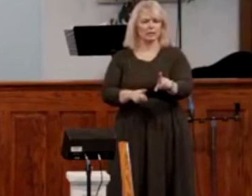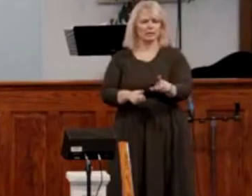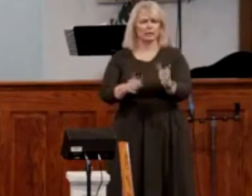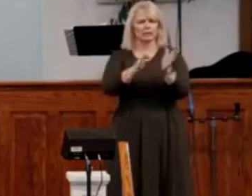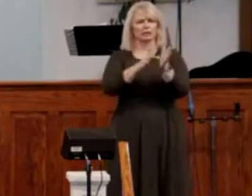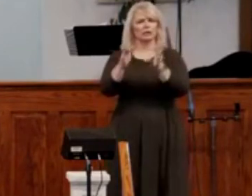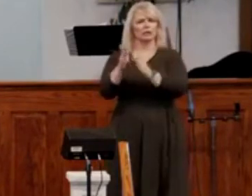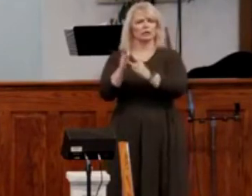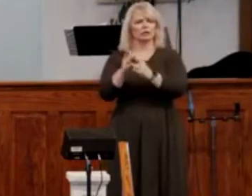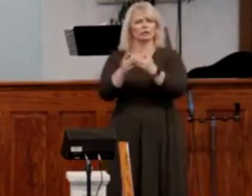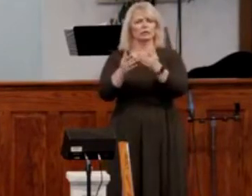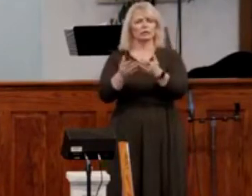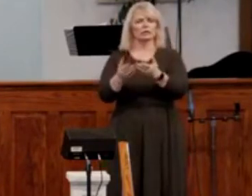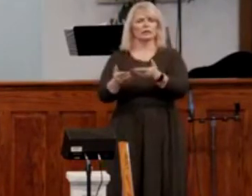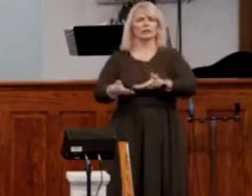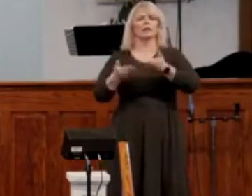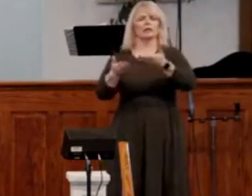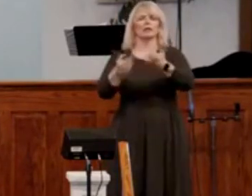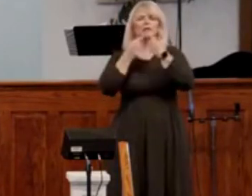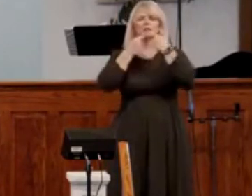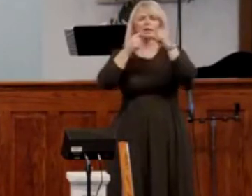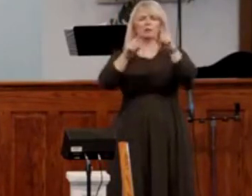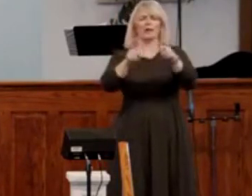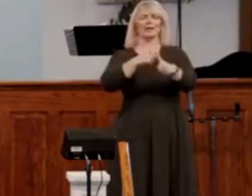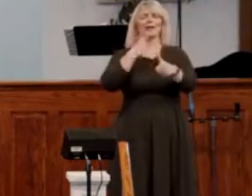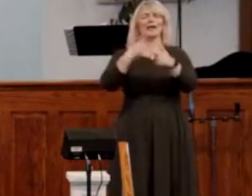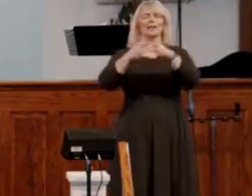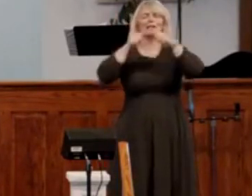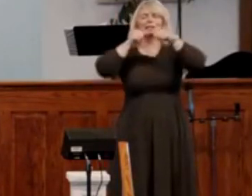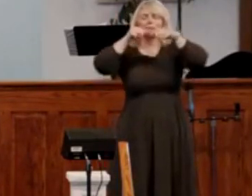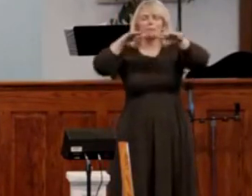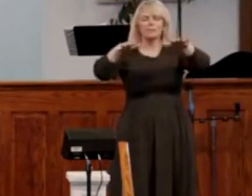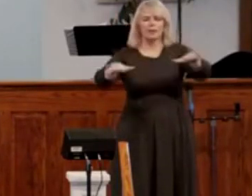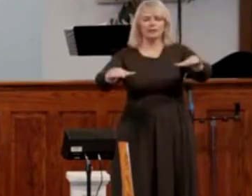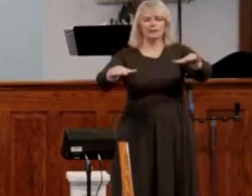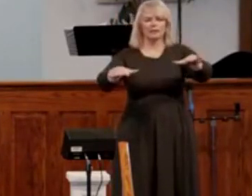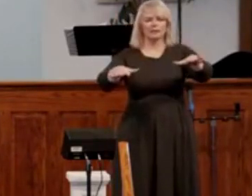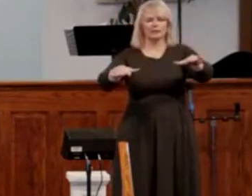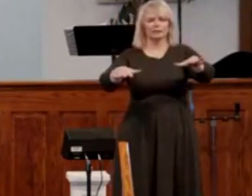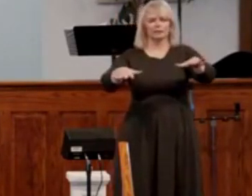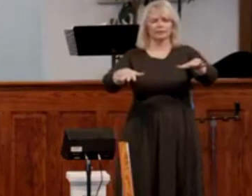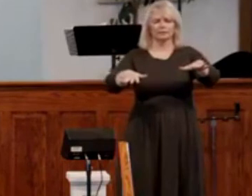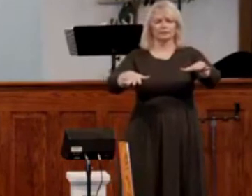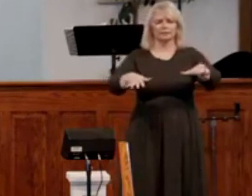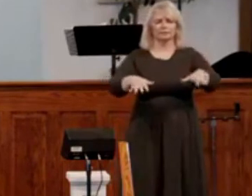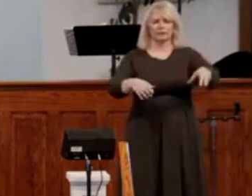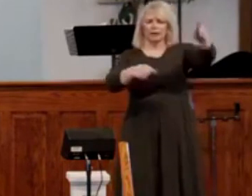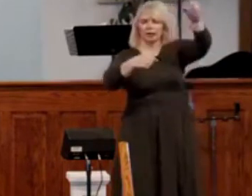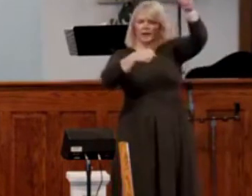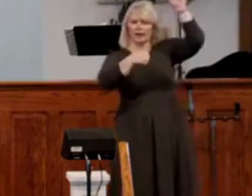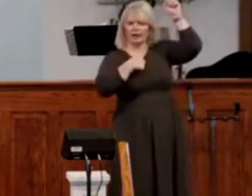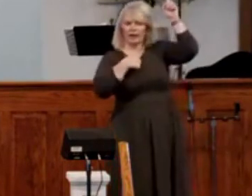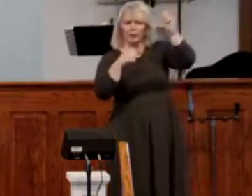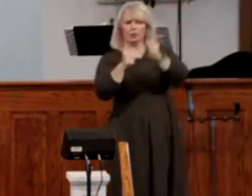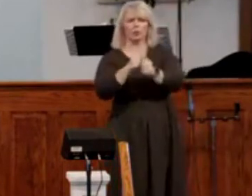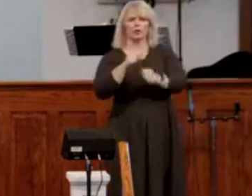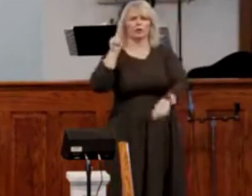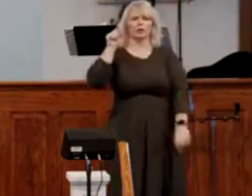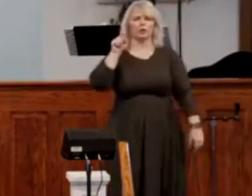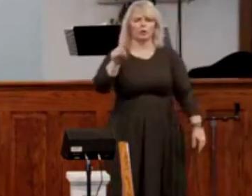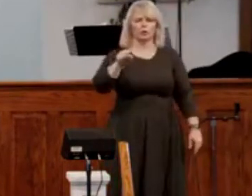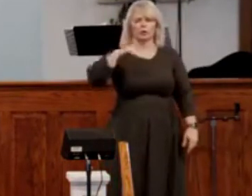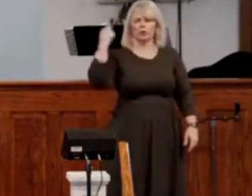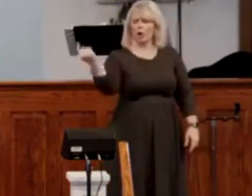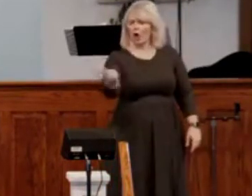Jesus gives his command, and then he gives the blessing. The blessed context. He says, I'm with you always, even to the end of the age. He